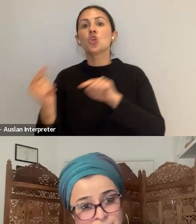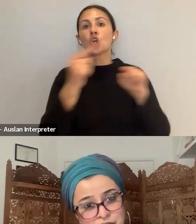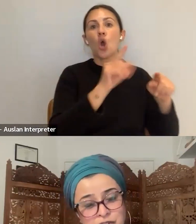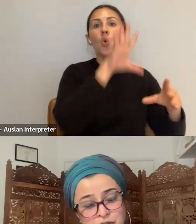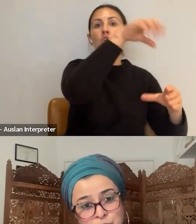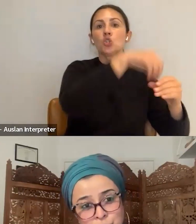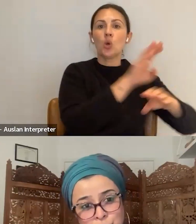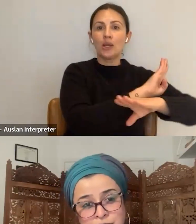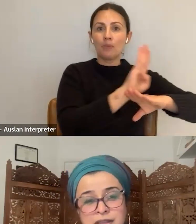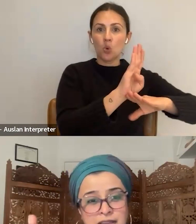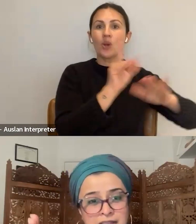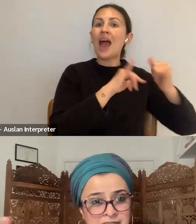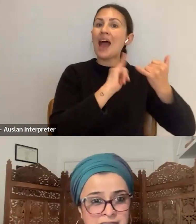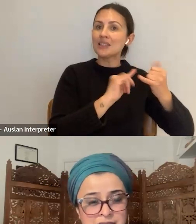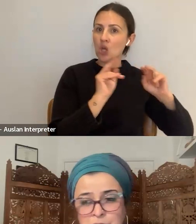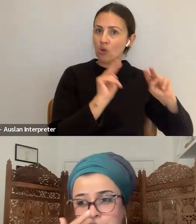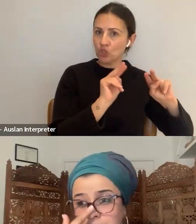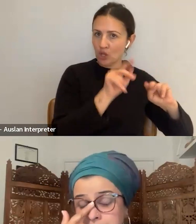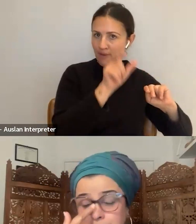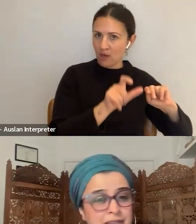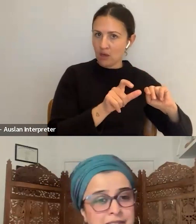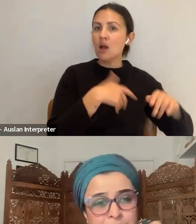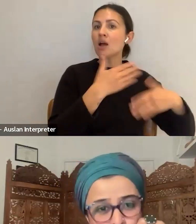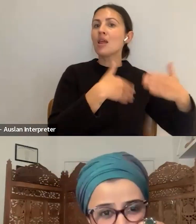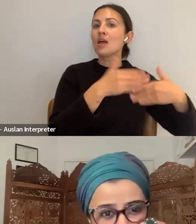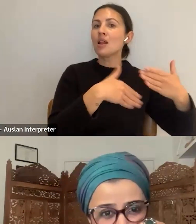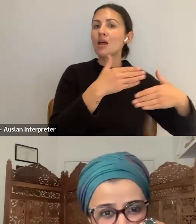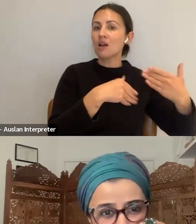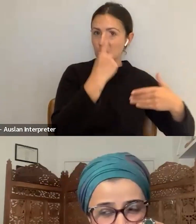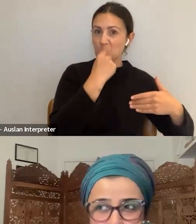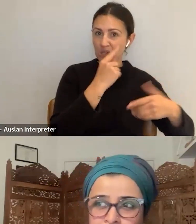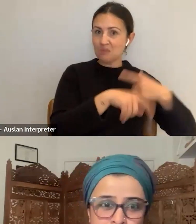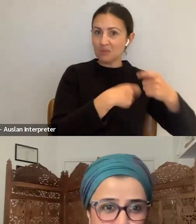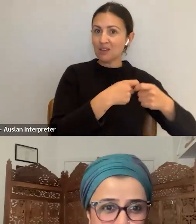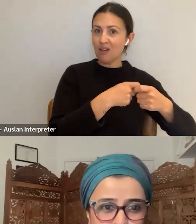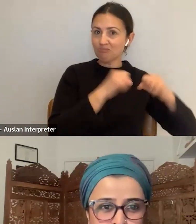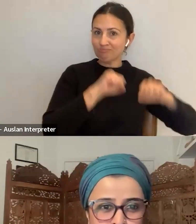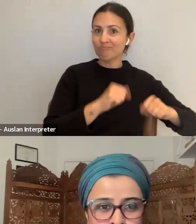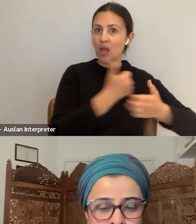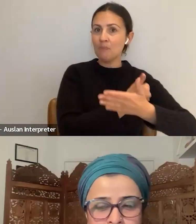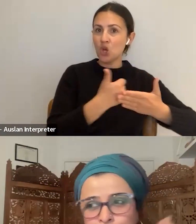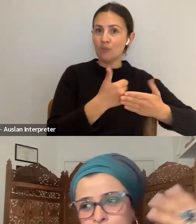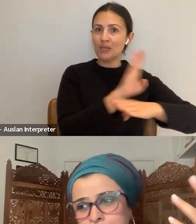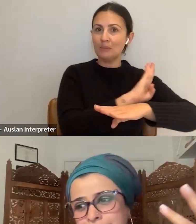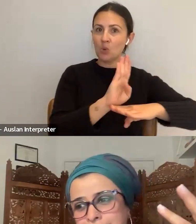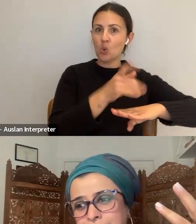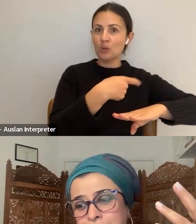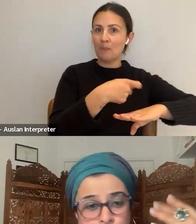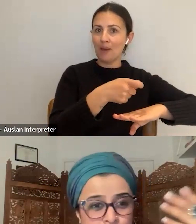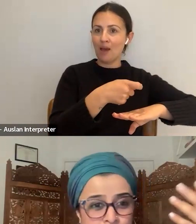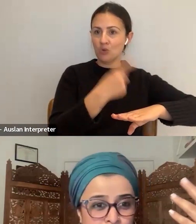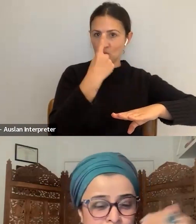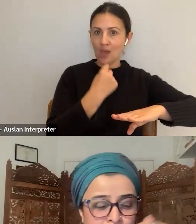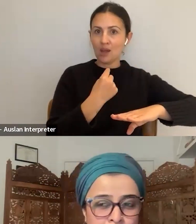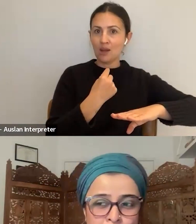can actually get fast-tracked onto a board and to get that experience. And in some cases, I saw that happen. Again, few and far between. And